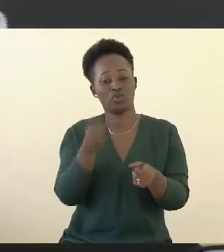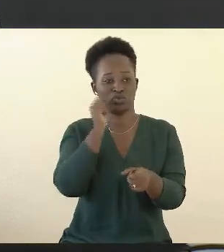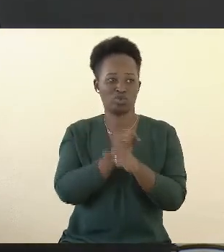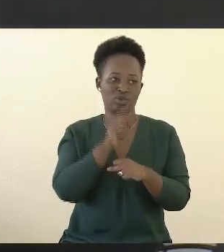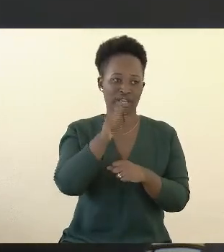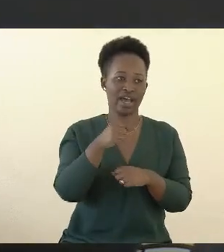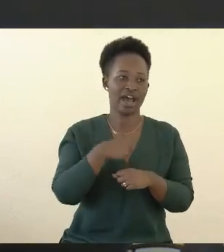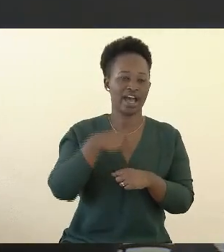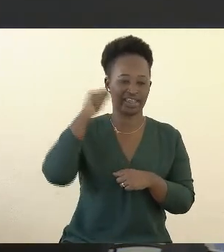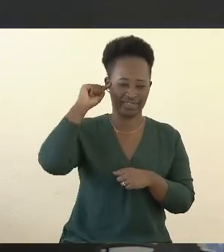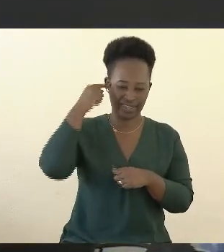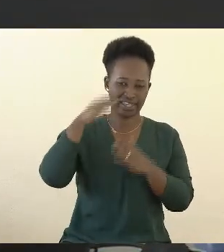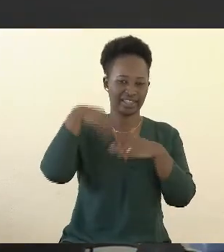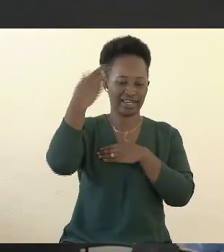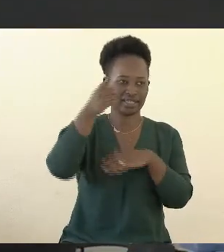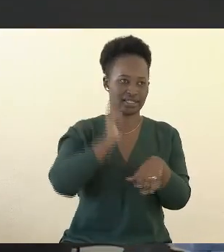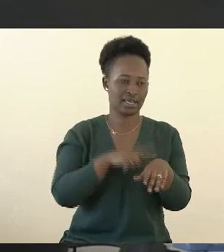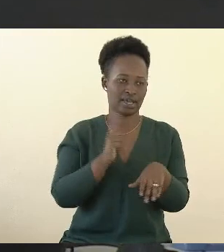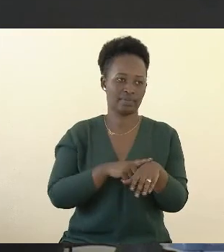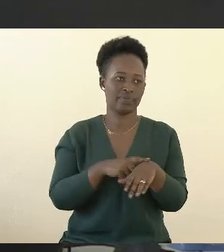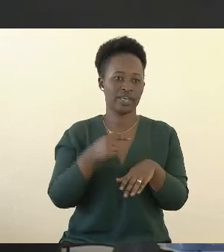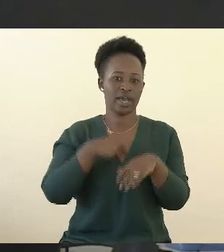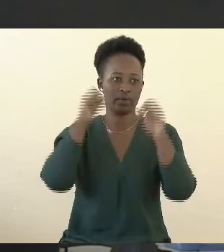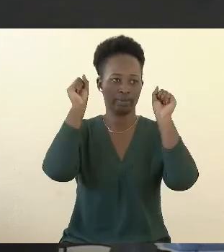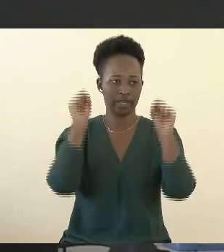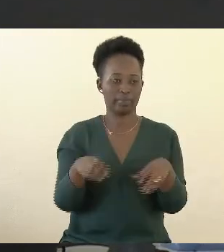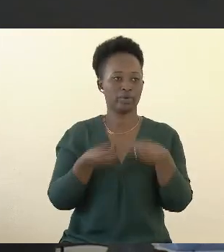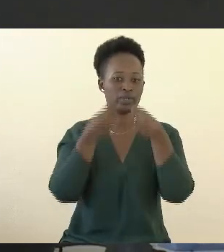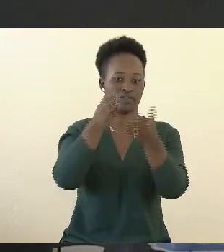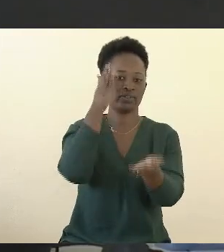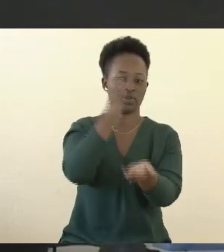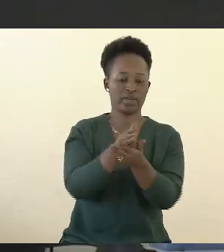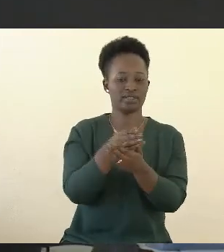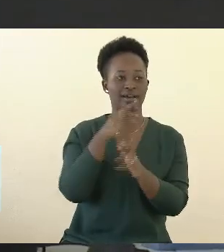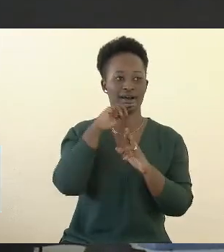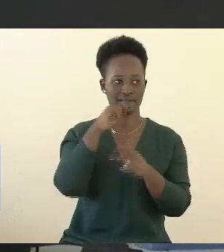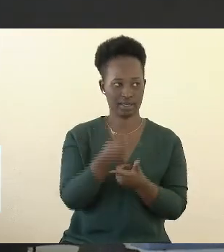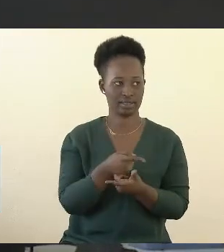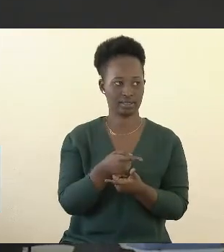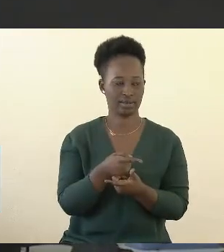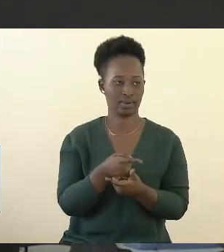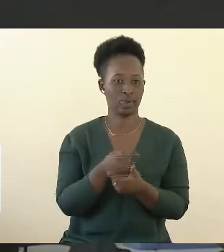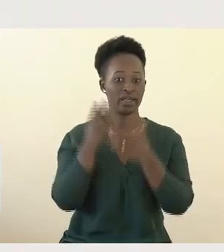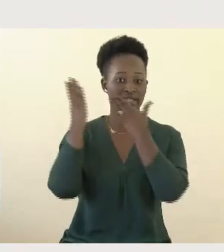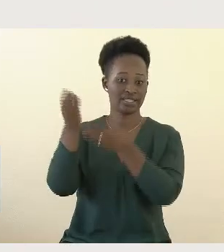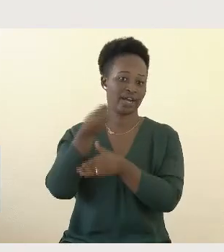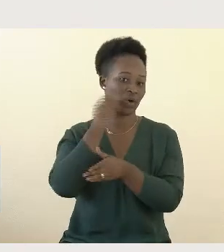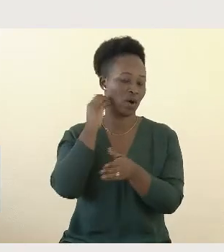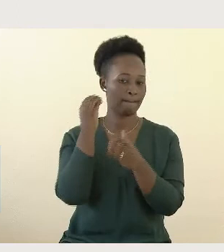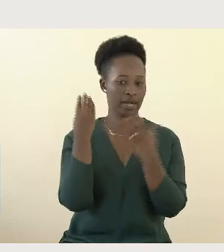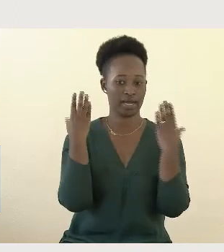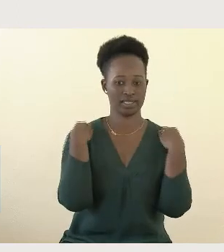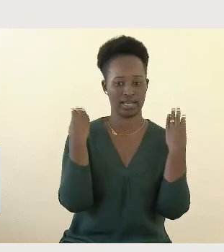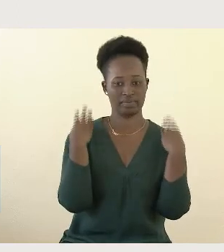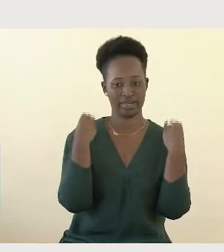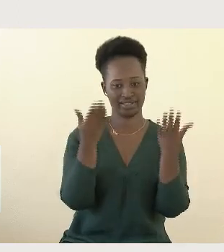in the next onset of the next lesson, I will be able to give you the right answers. These are the home assignment.